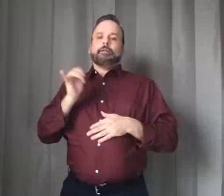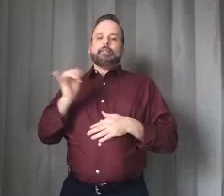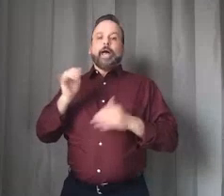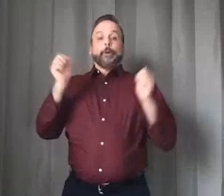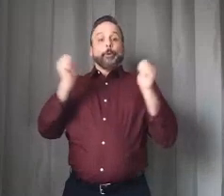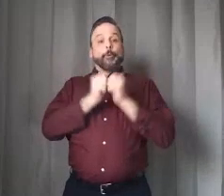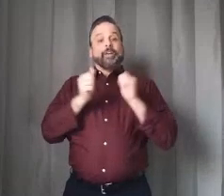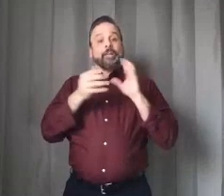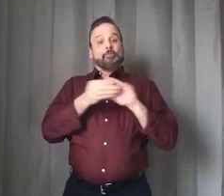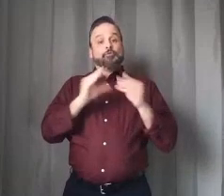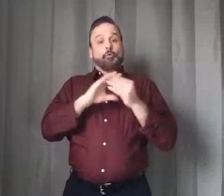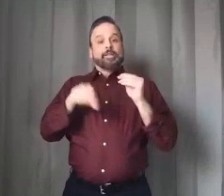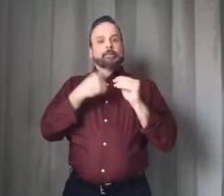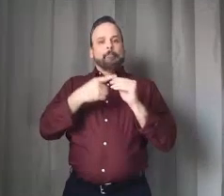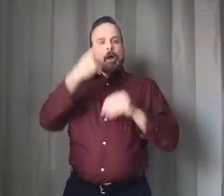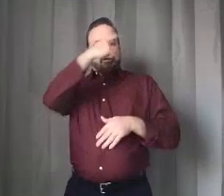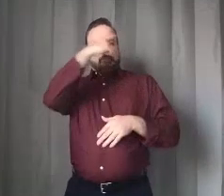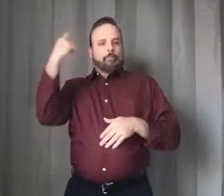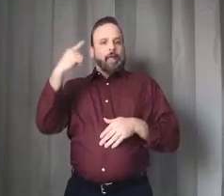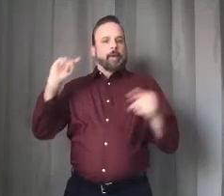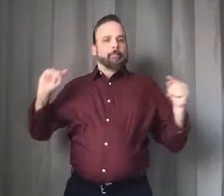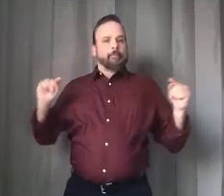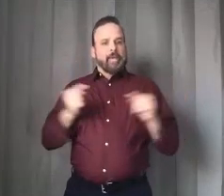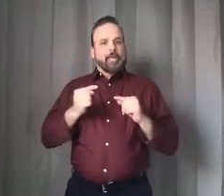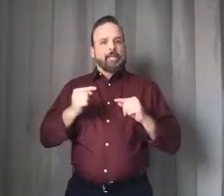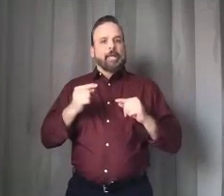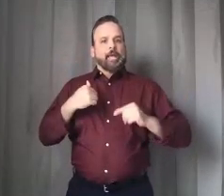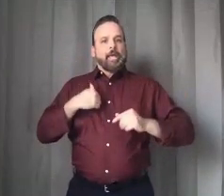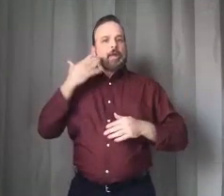with stories about Black pain, I don't know.